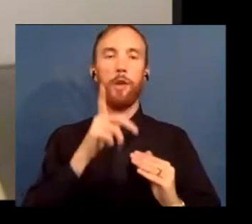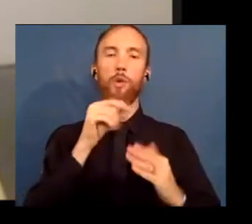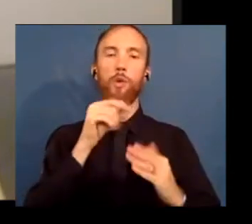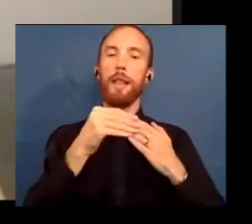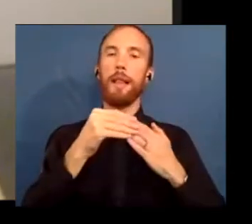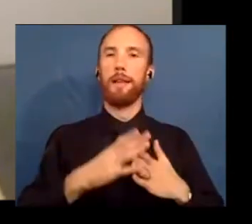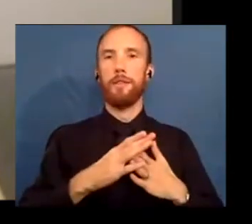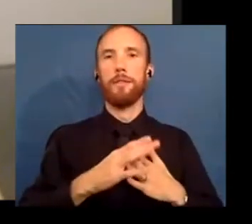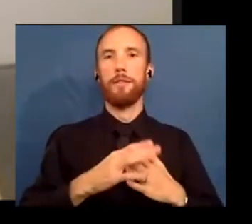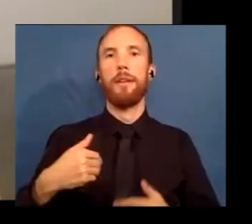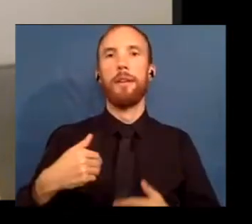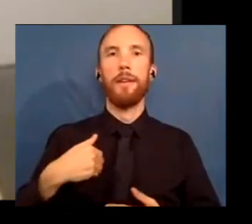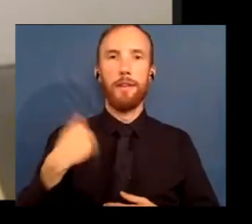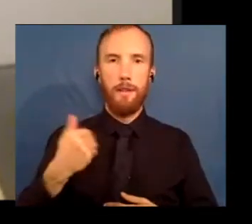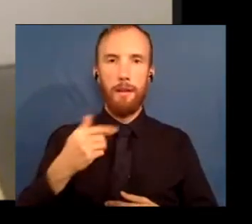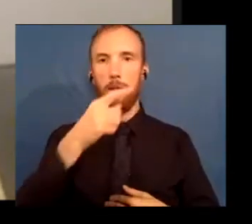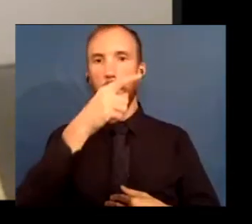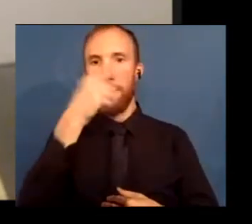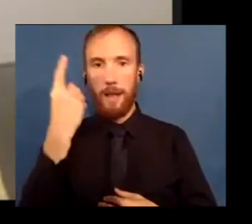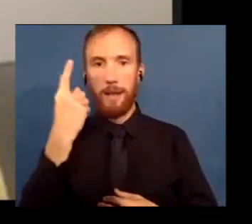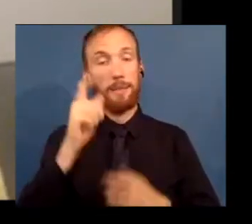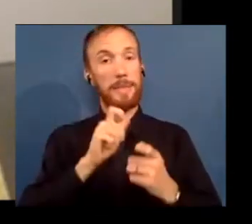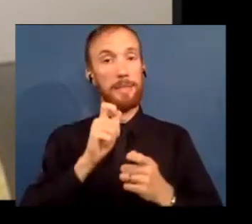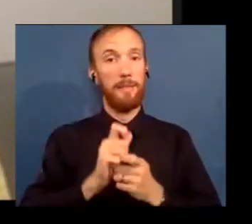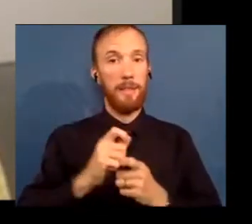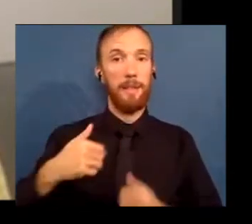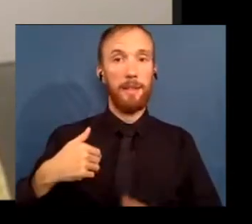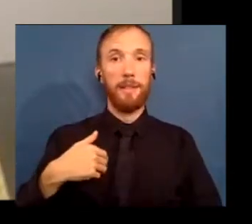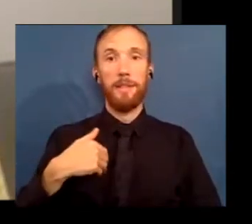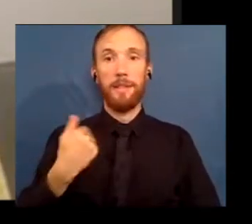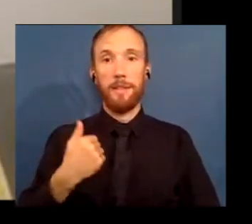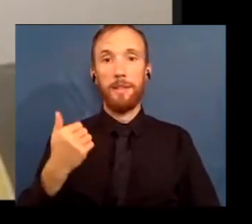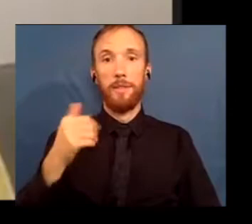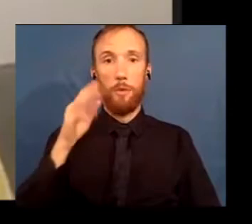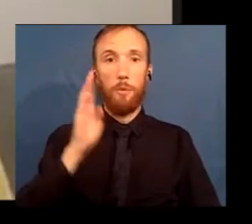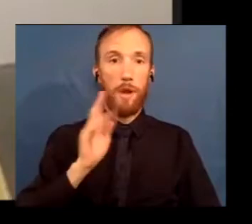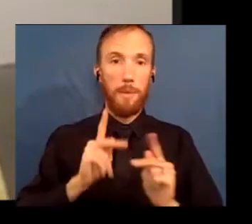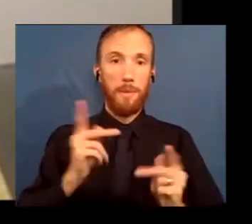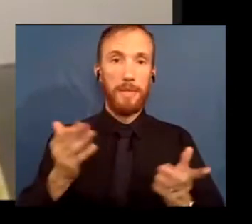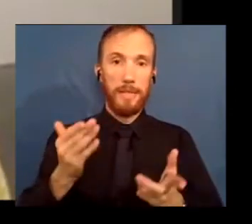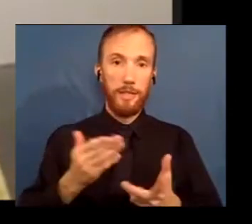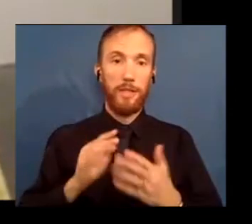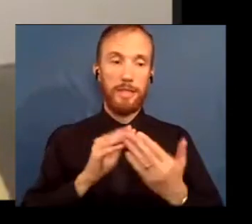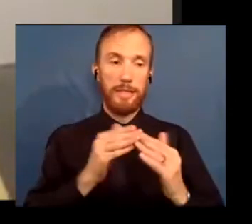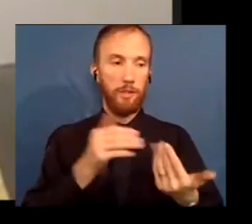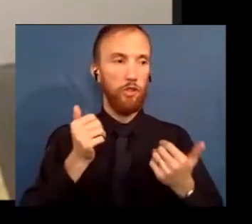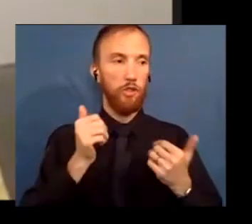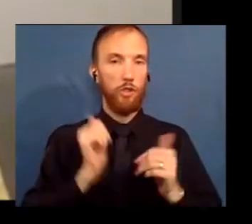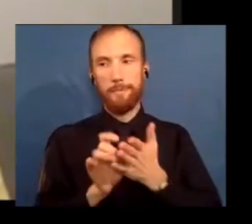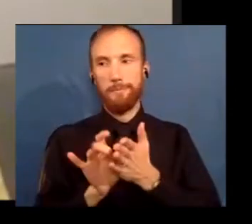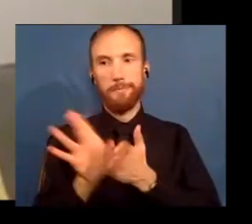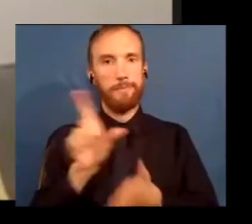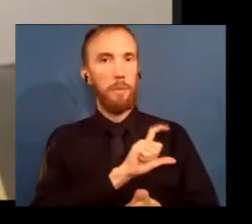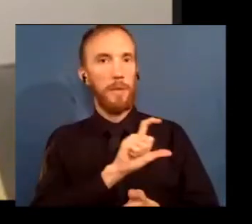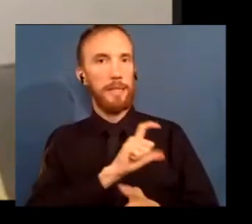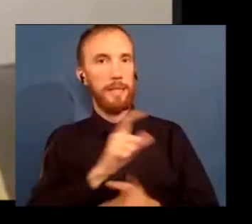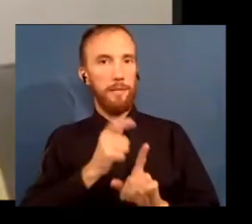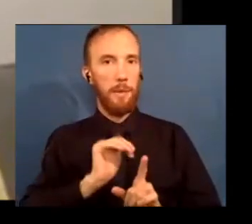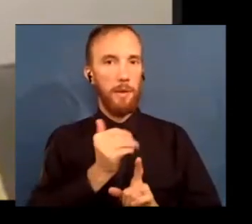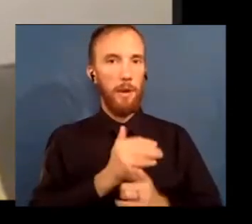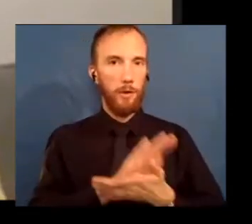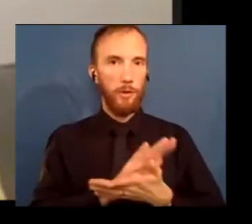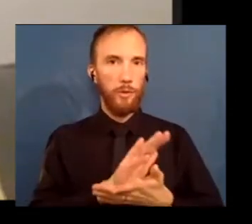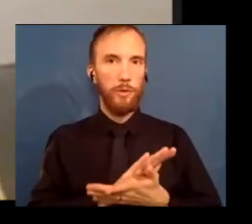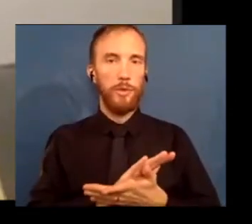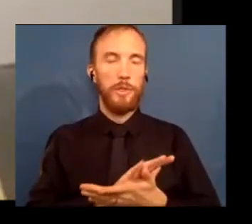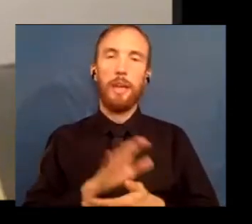in particular, young brown people in the city, to get police out of schools. And that this movement to get police out of schools also was largely